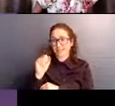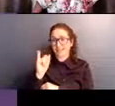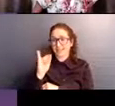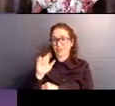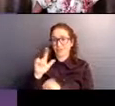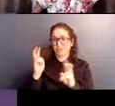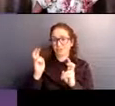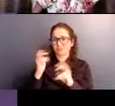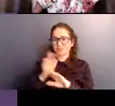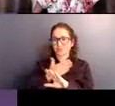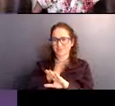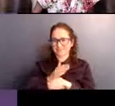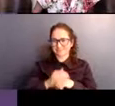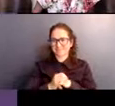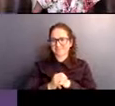music.